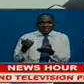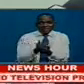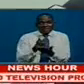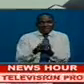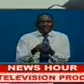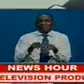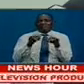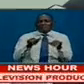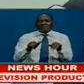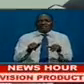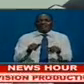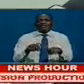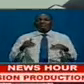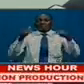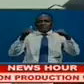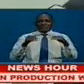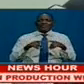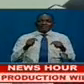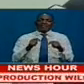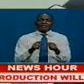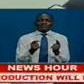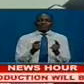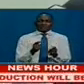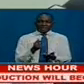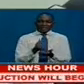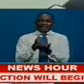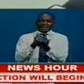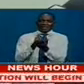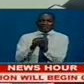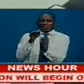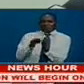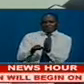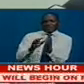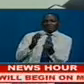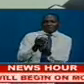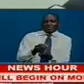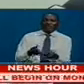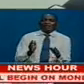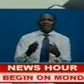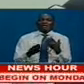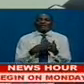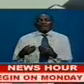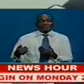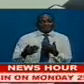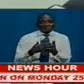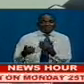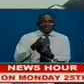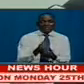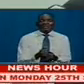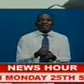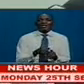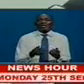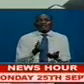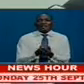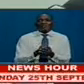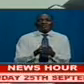at the end of the day, and also try to create the conditions which would allow the banks to bring interest